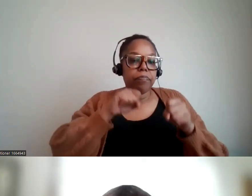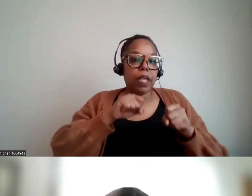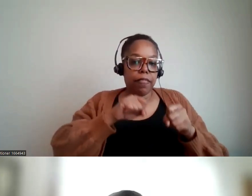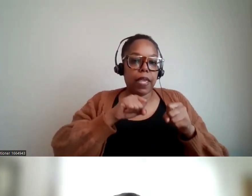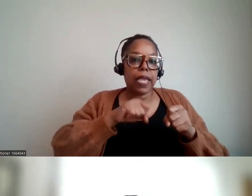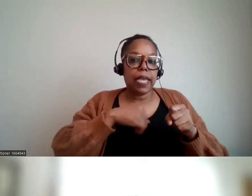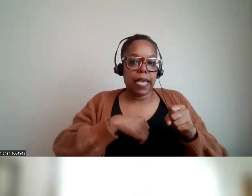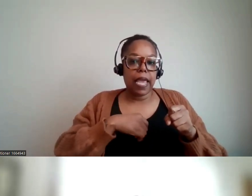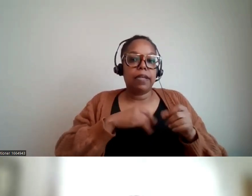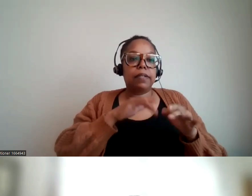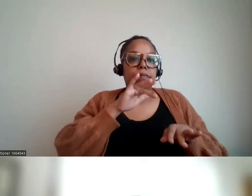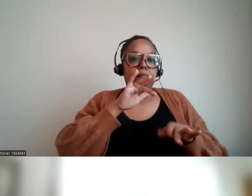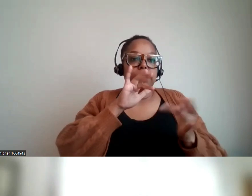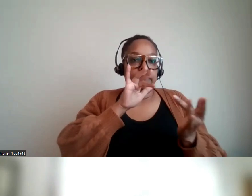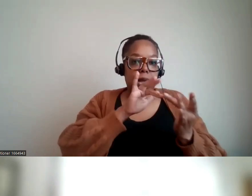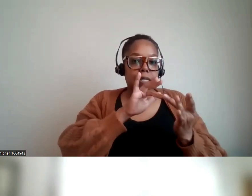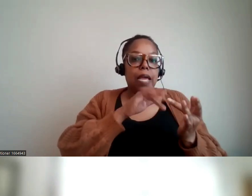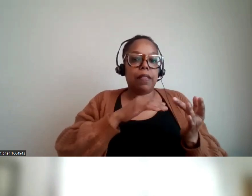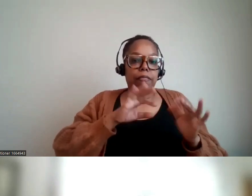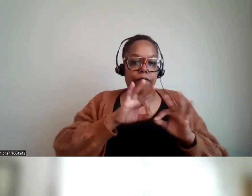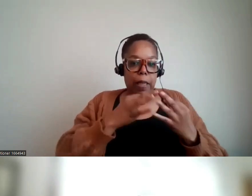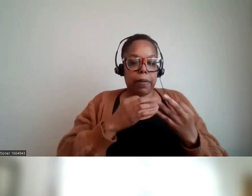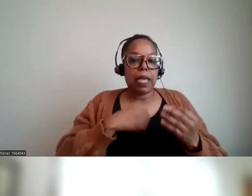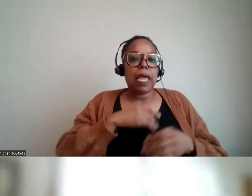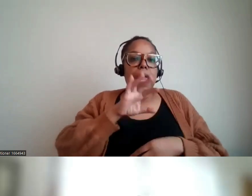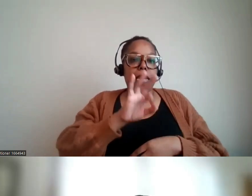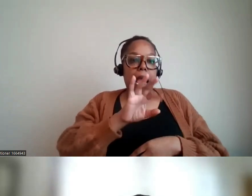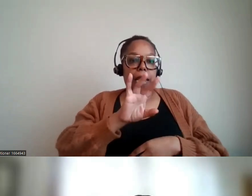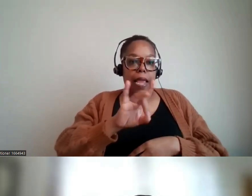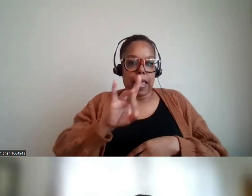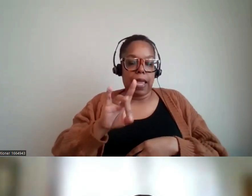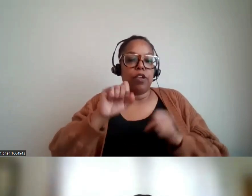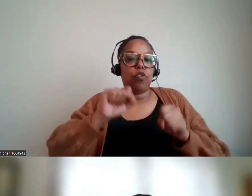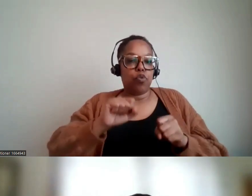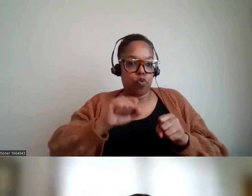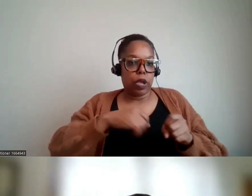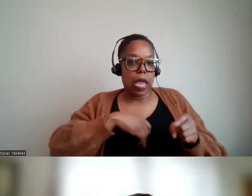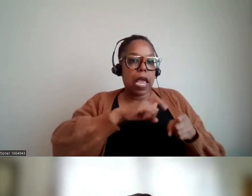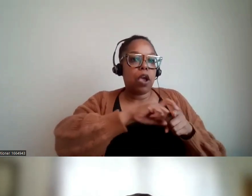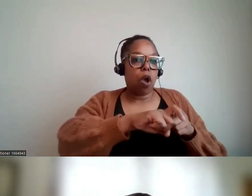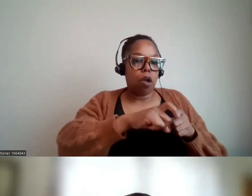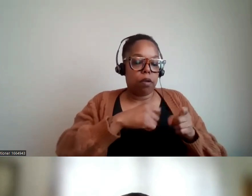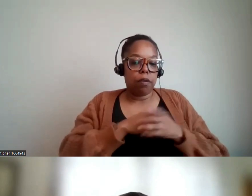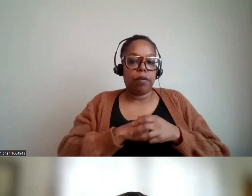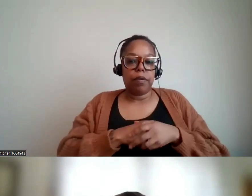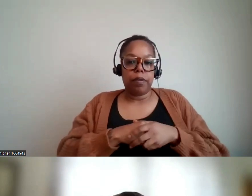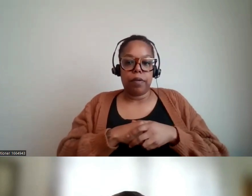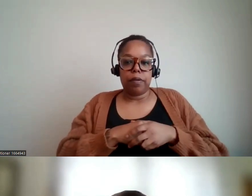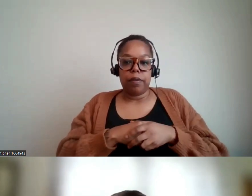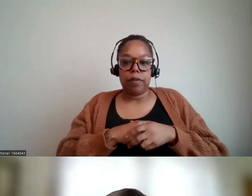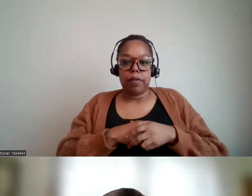both said yes, 988 links to the program. So just wanted to highlight that. But then we had the question come